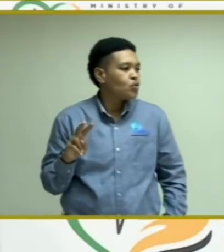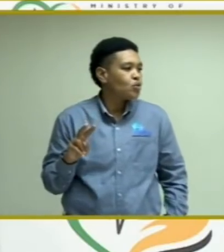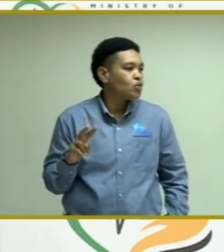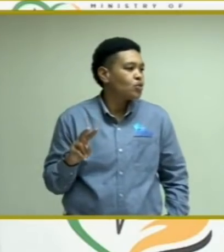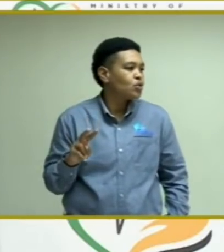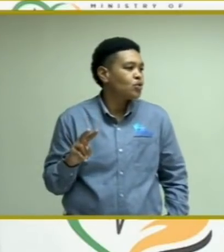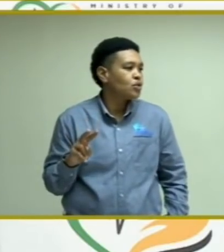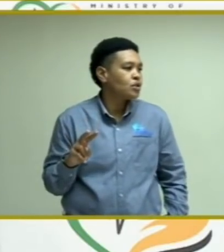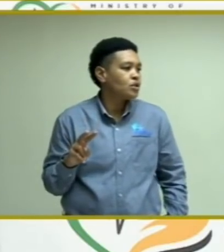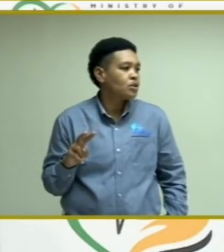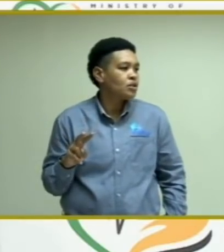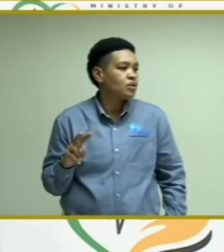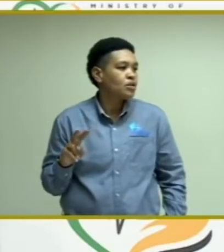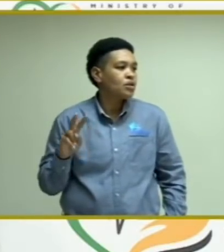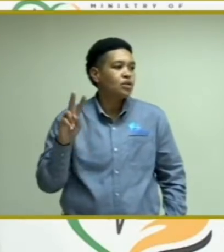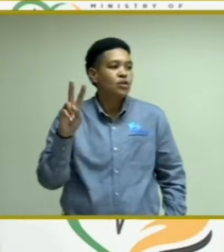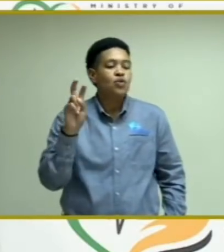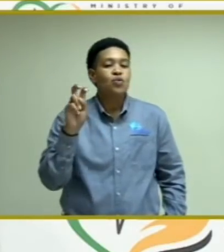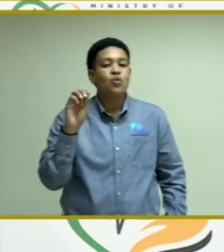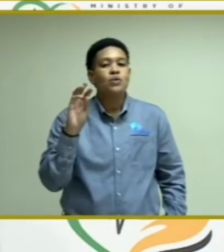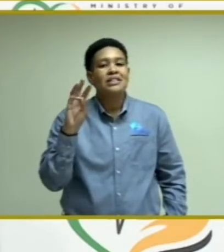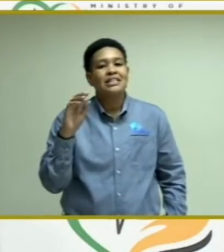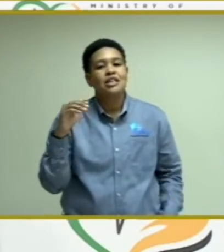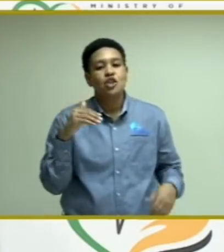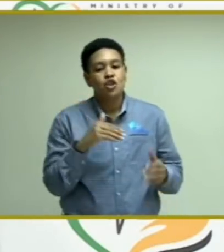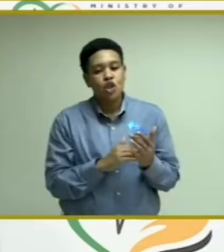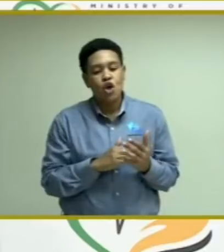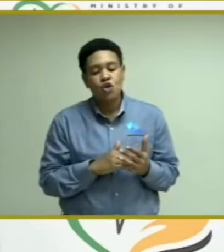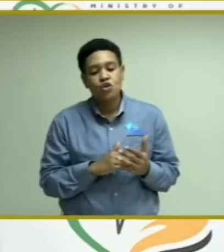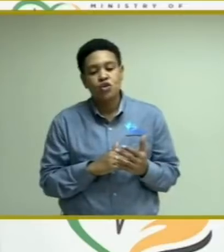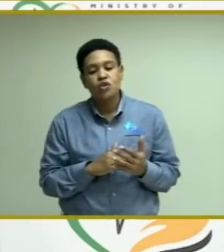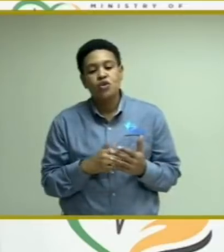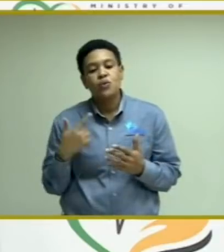That's the next lot, and then 200 after, yeah. So we'll get